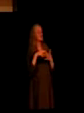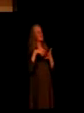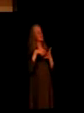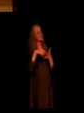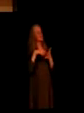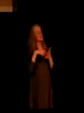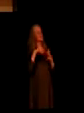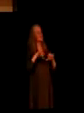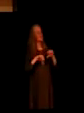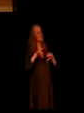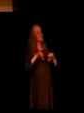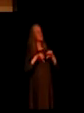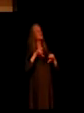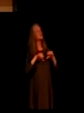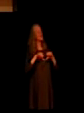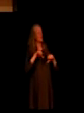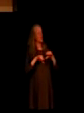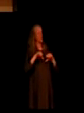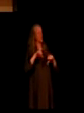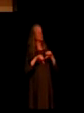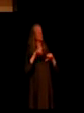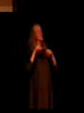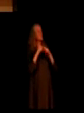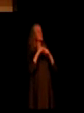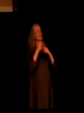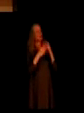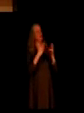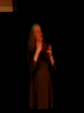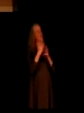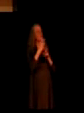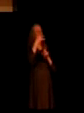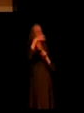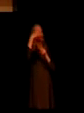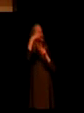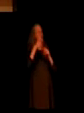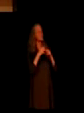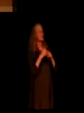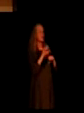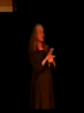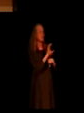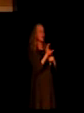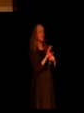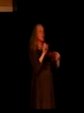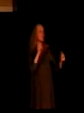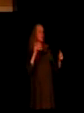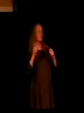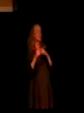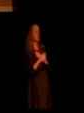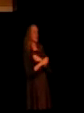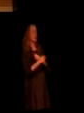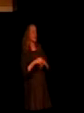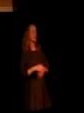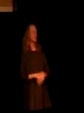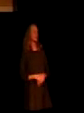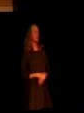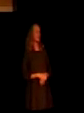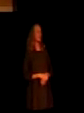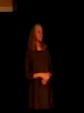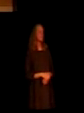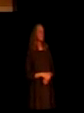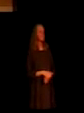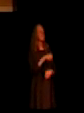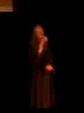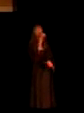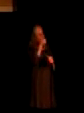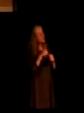science, even with the global satellites, if we hadn't had the computer revolution along with it. In fact, I remember the